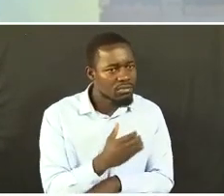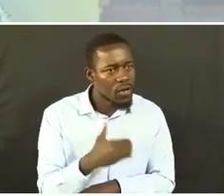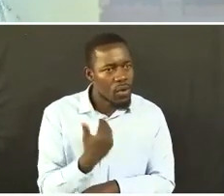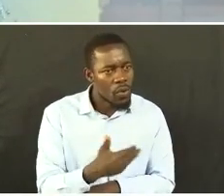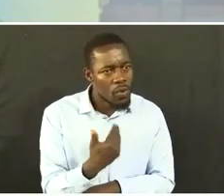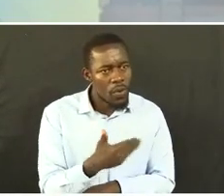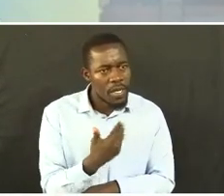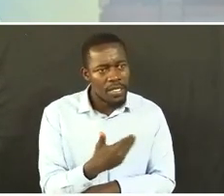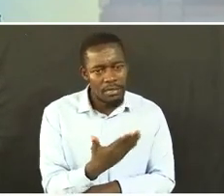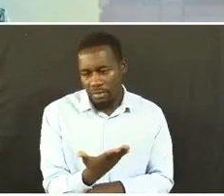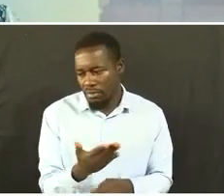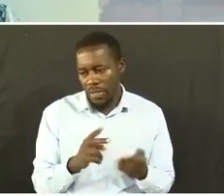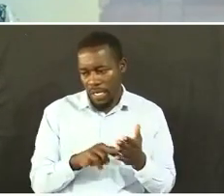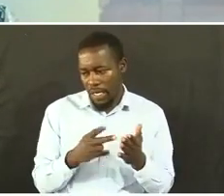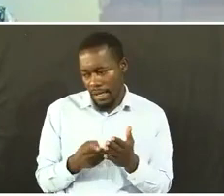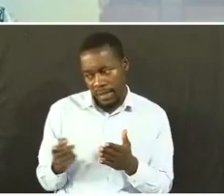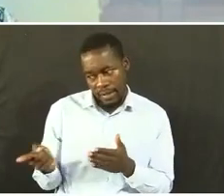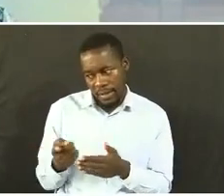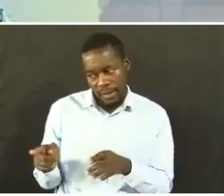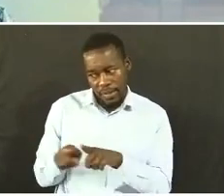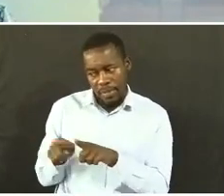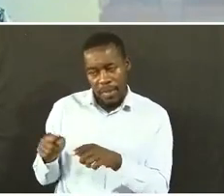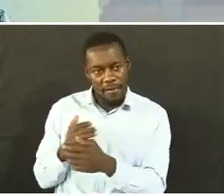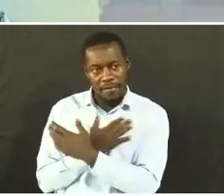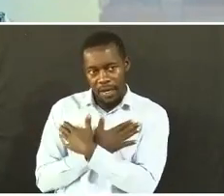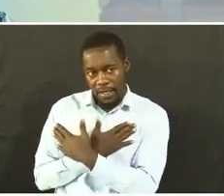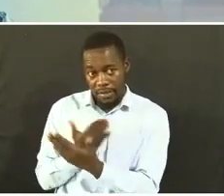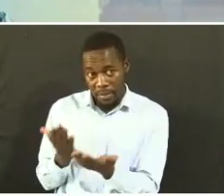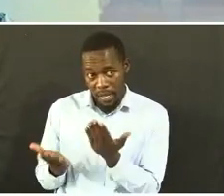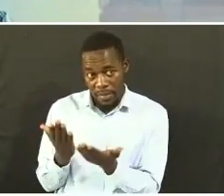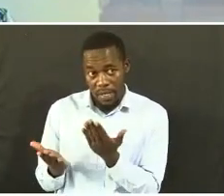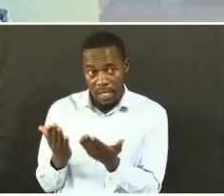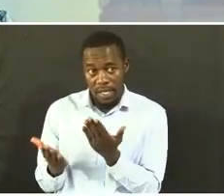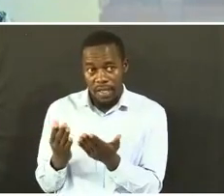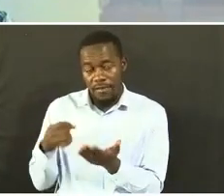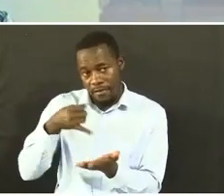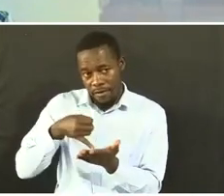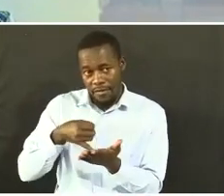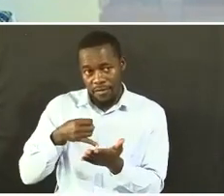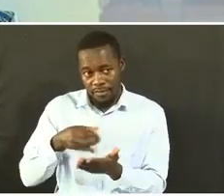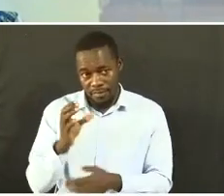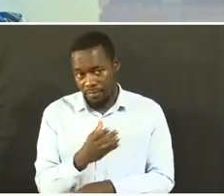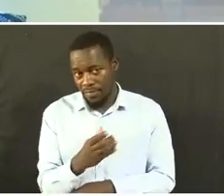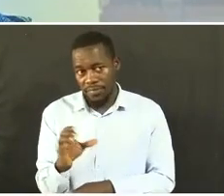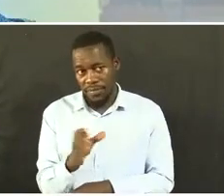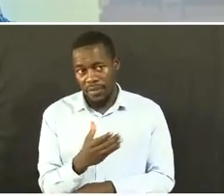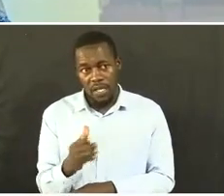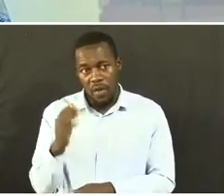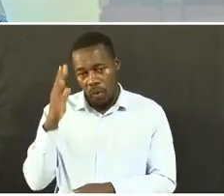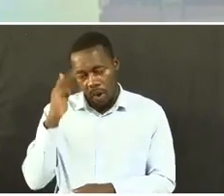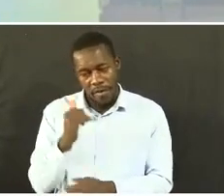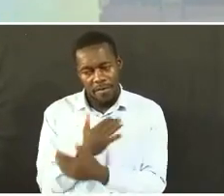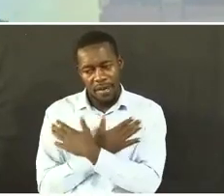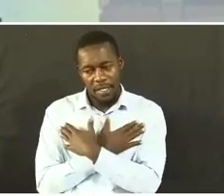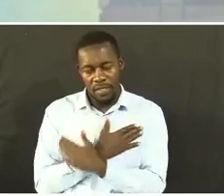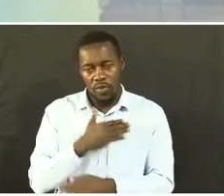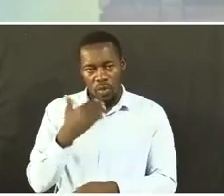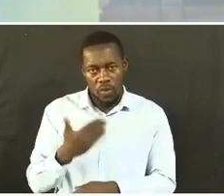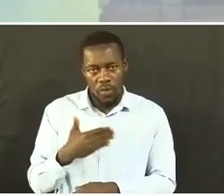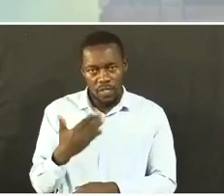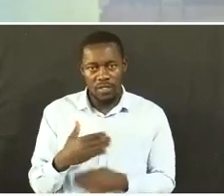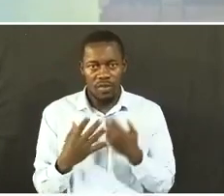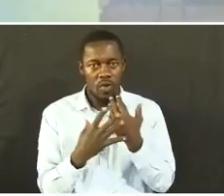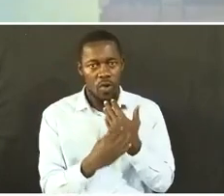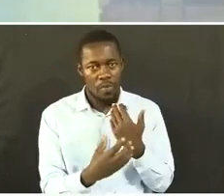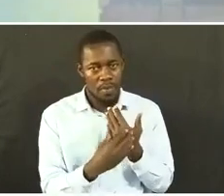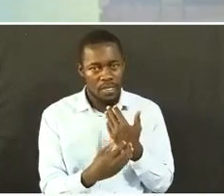using, there is also a good chance those other children are using. So reach out to them, and then you are supposed to incentivize your